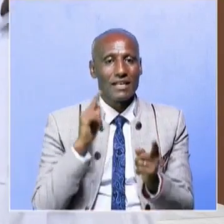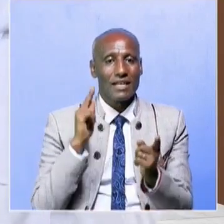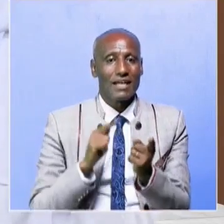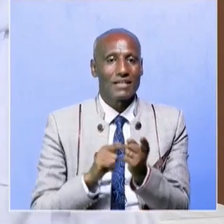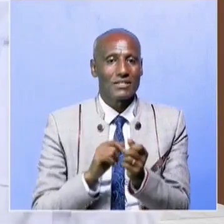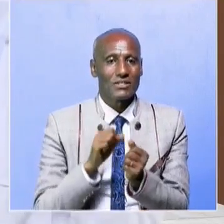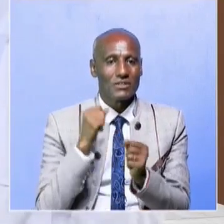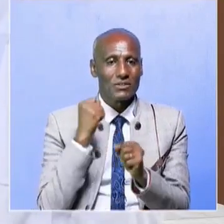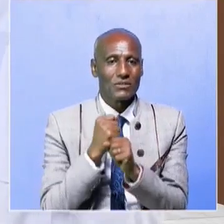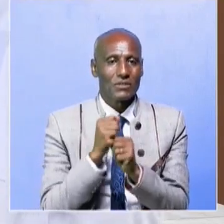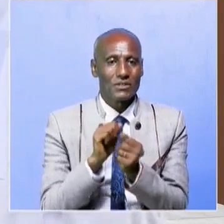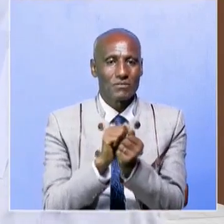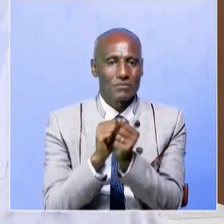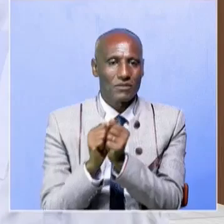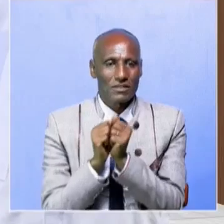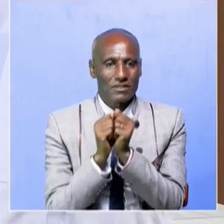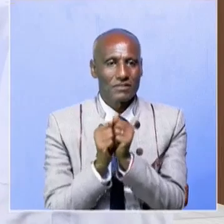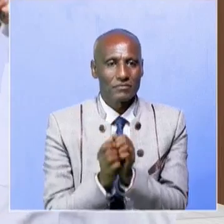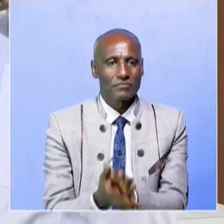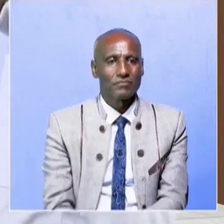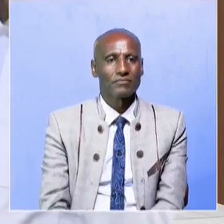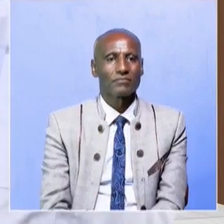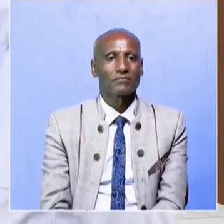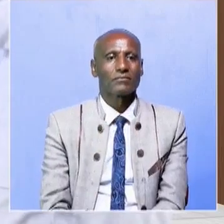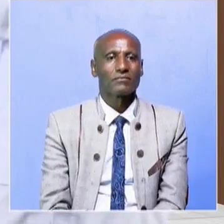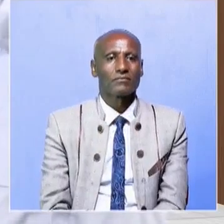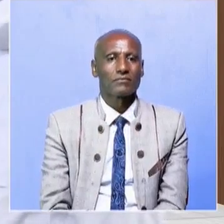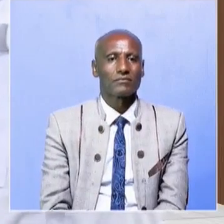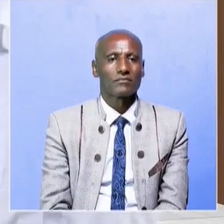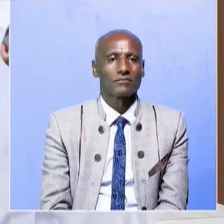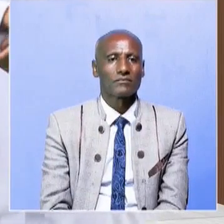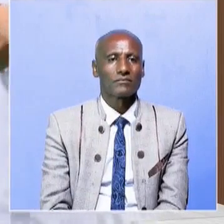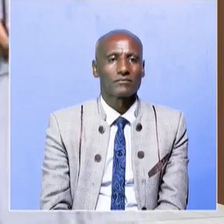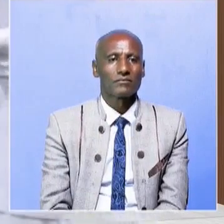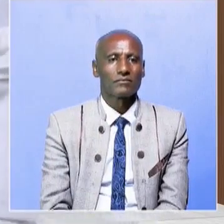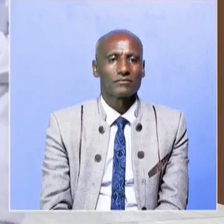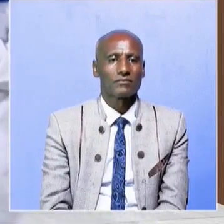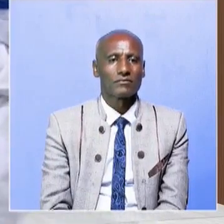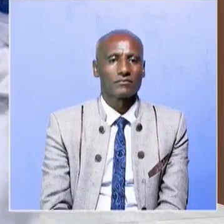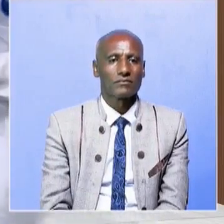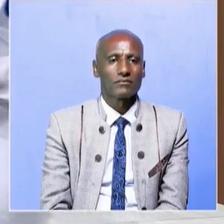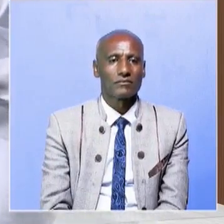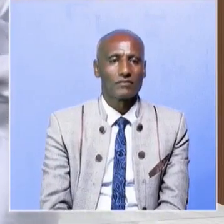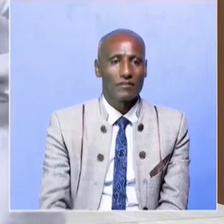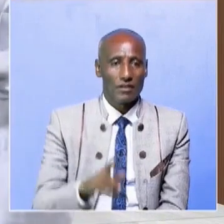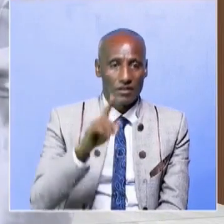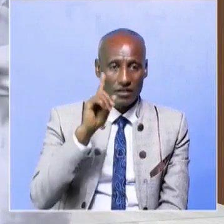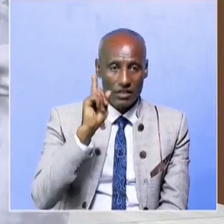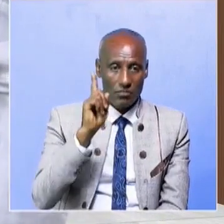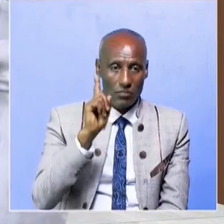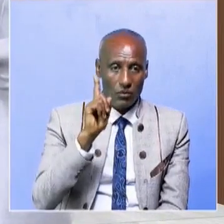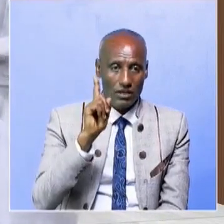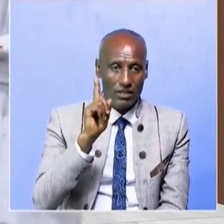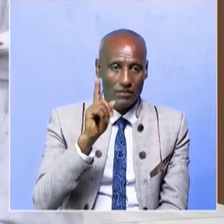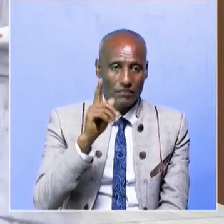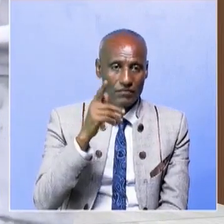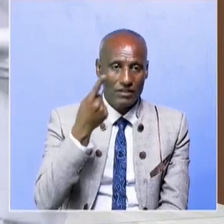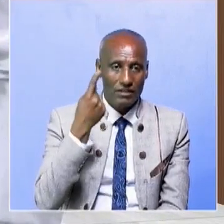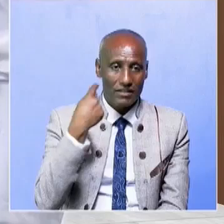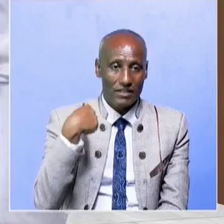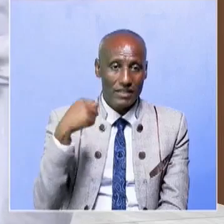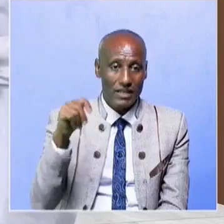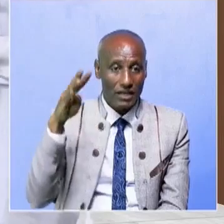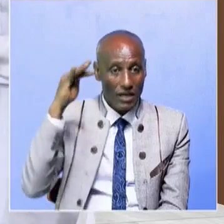how well you have done, and let's see if there are some corrections that you need to do. The first one says,